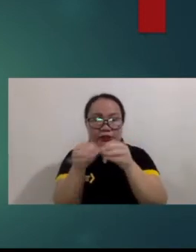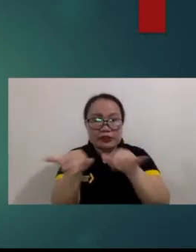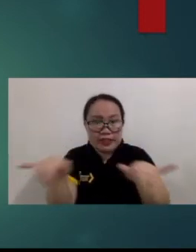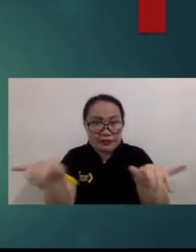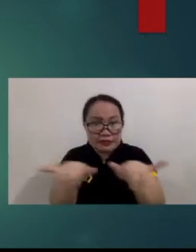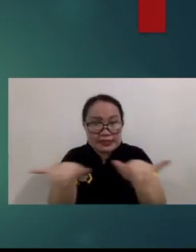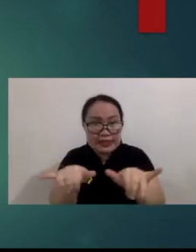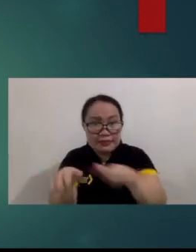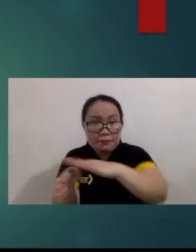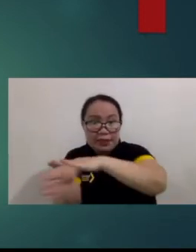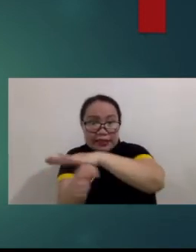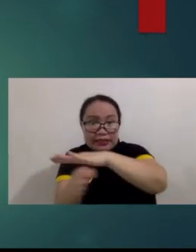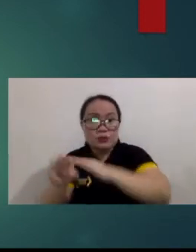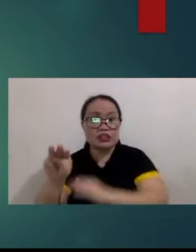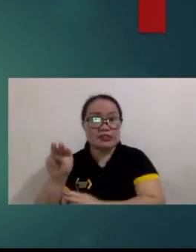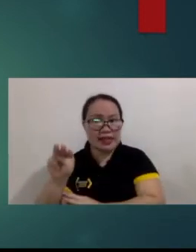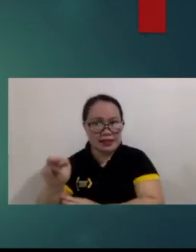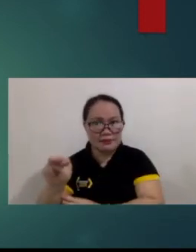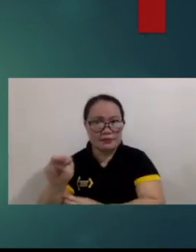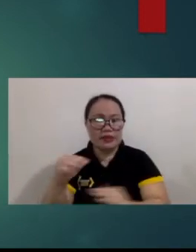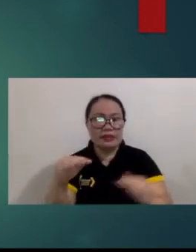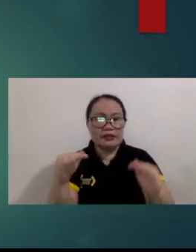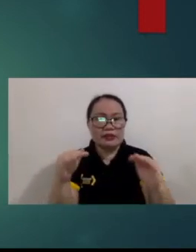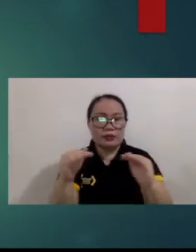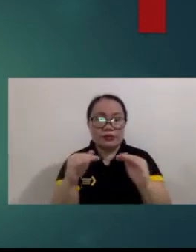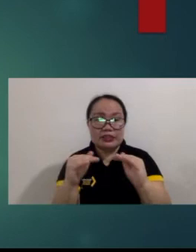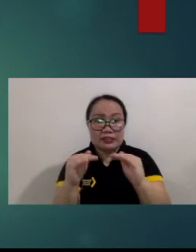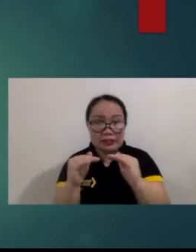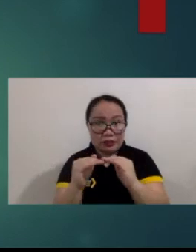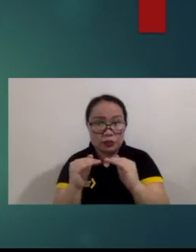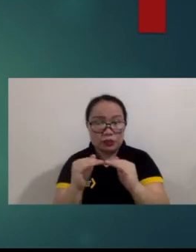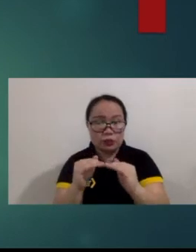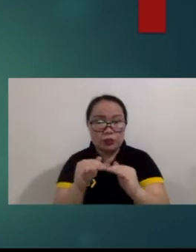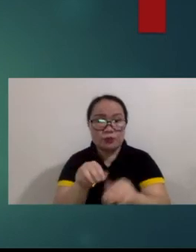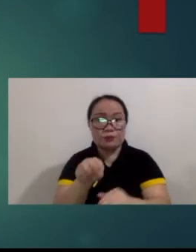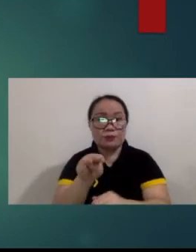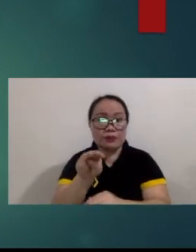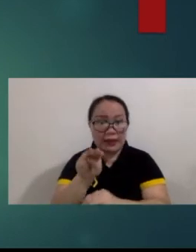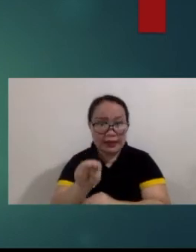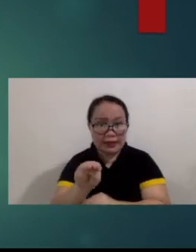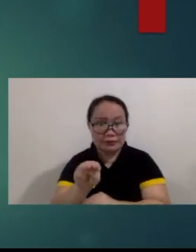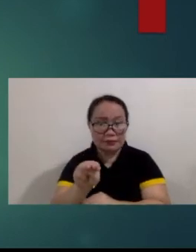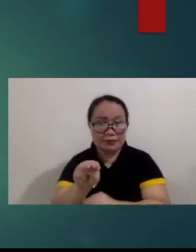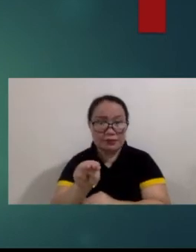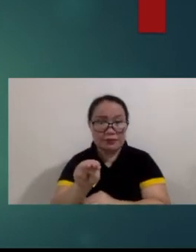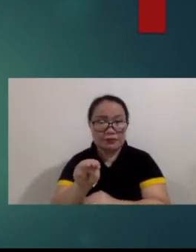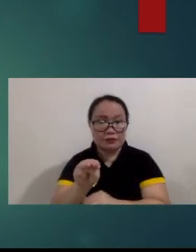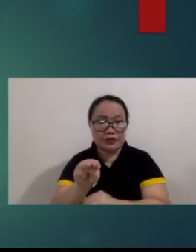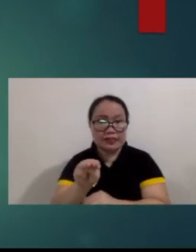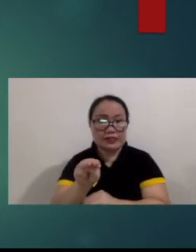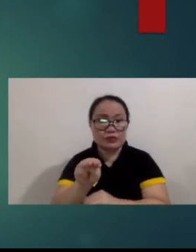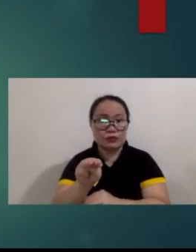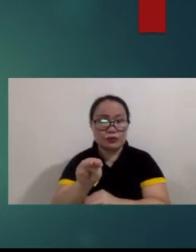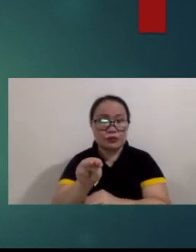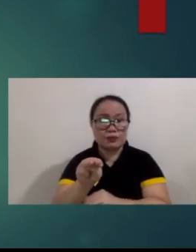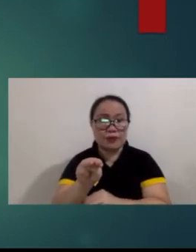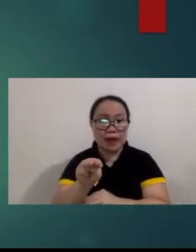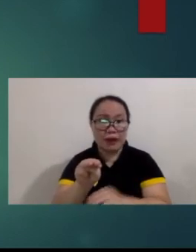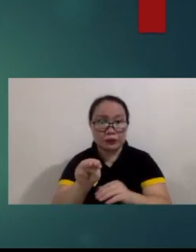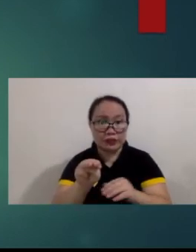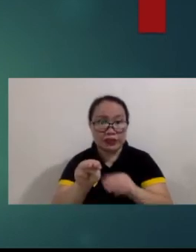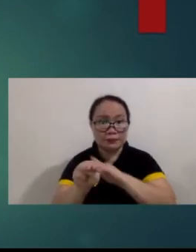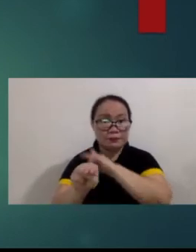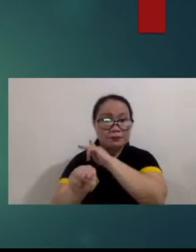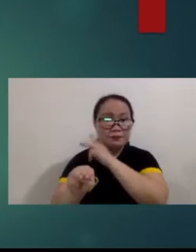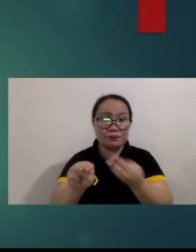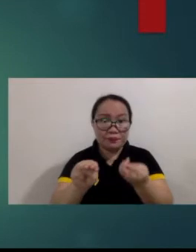exponents because they have the same base, which is m. So it is equal to m raised to the